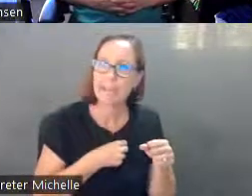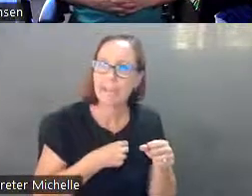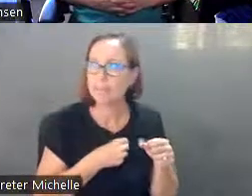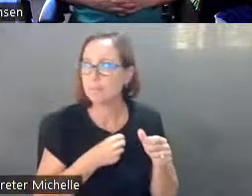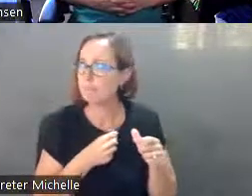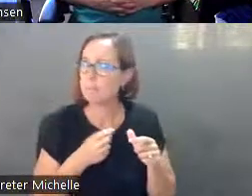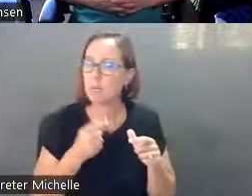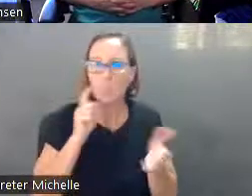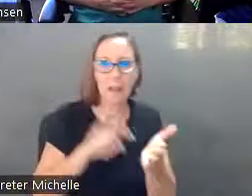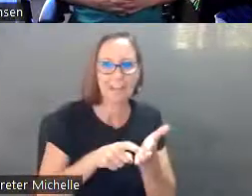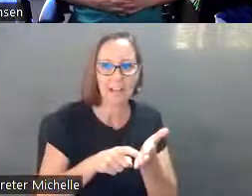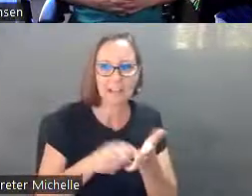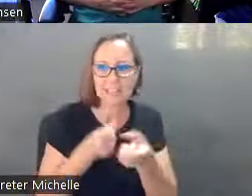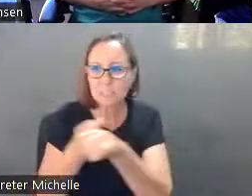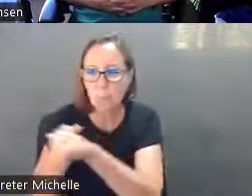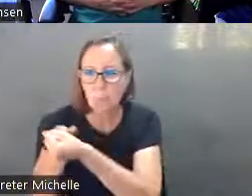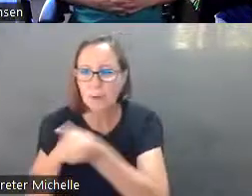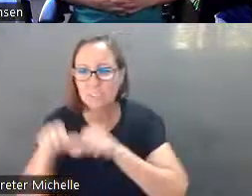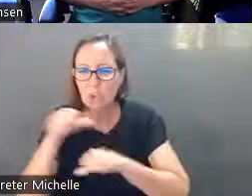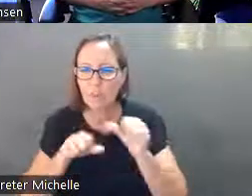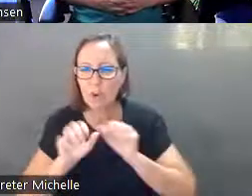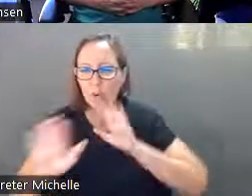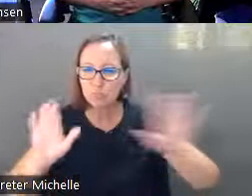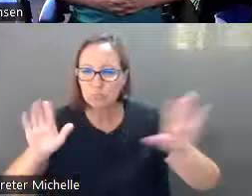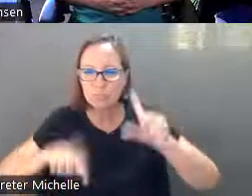recognize and support each other's strengths, and